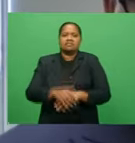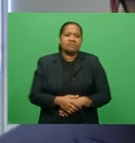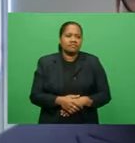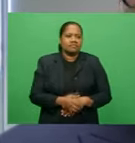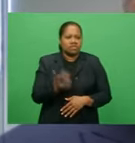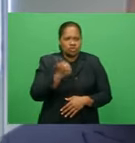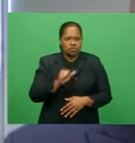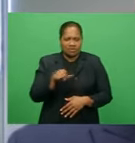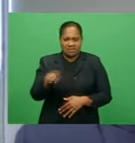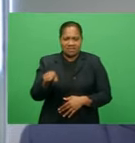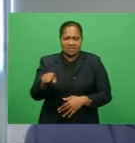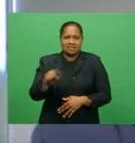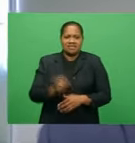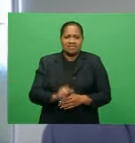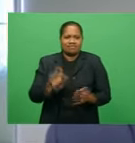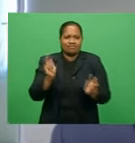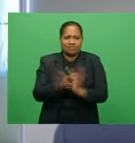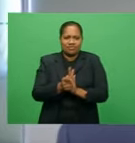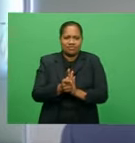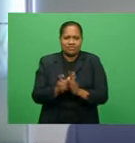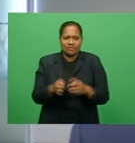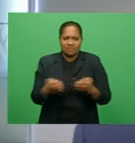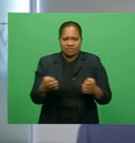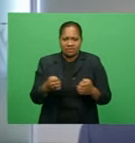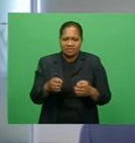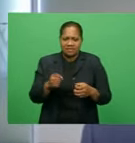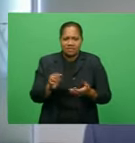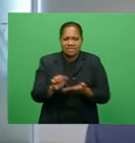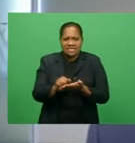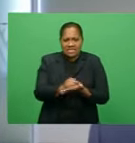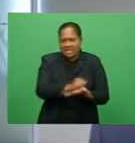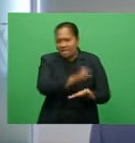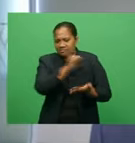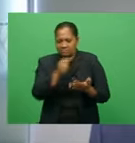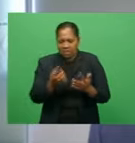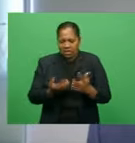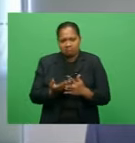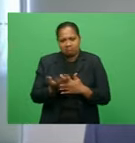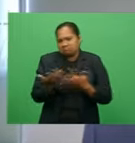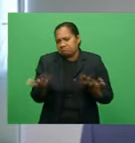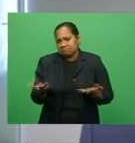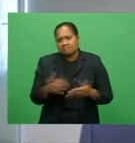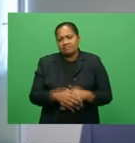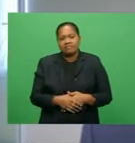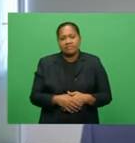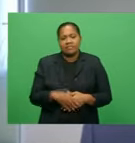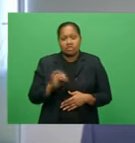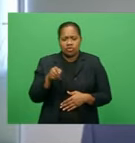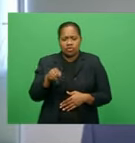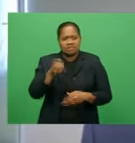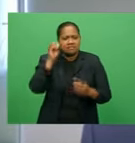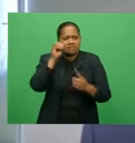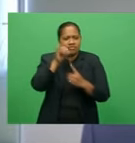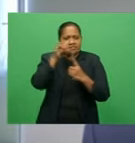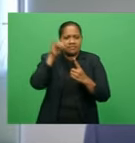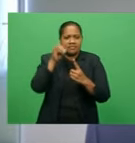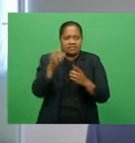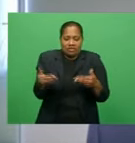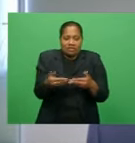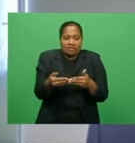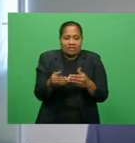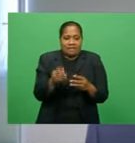automated equipment that you simply scan and go through. So these were the intentions and objectives of introducing the